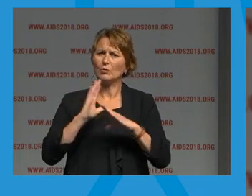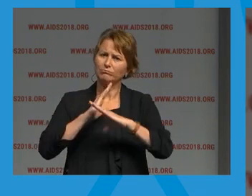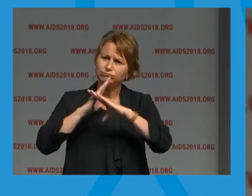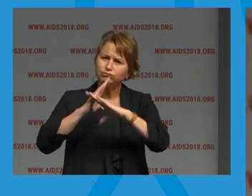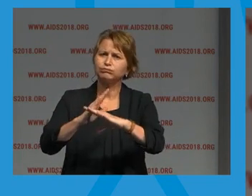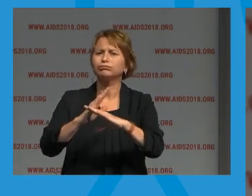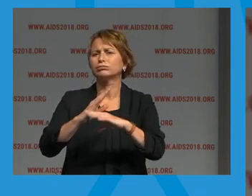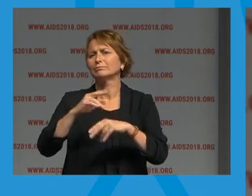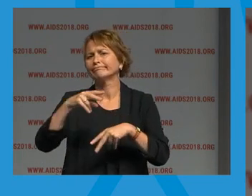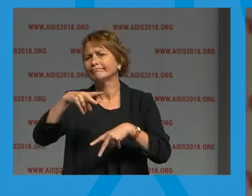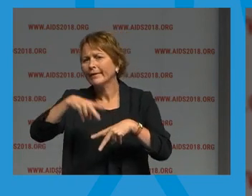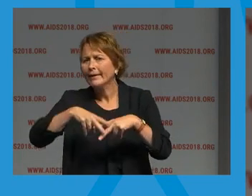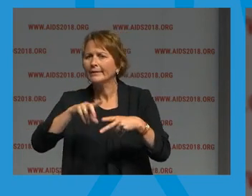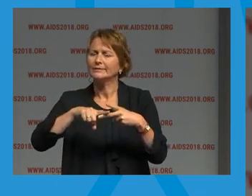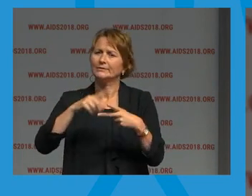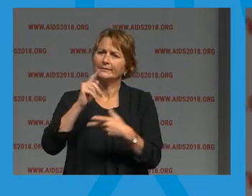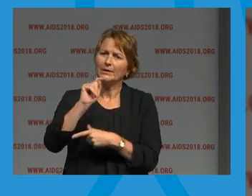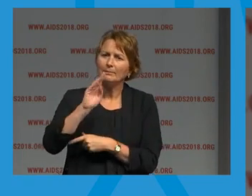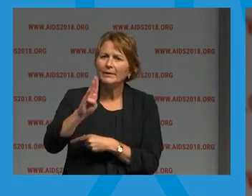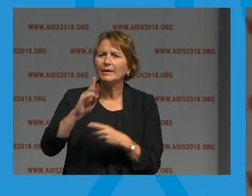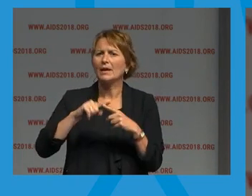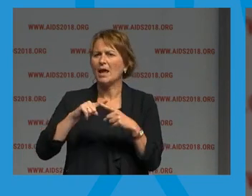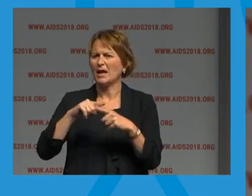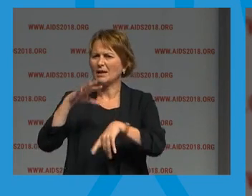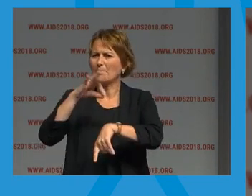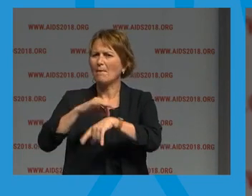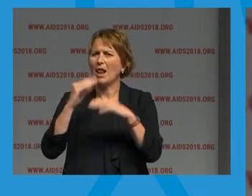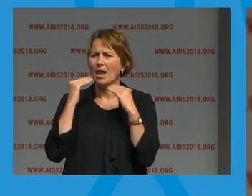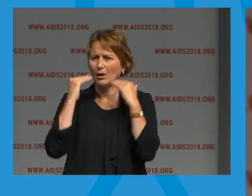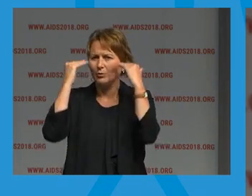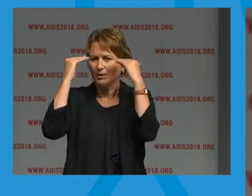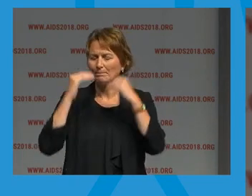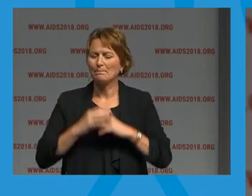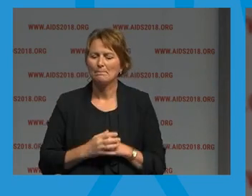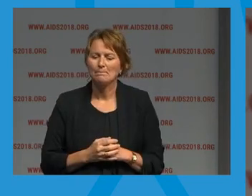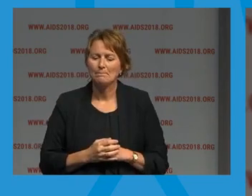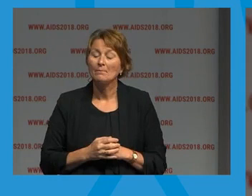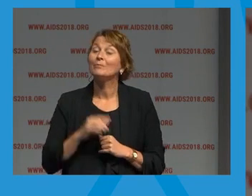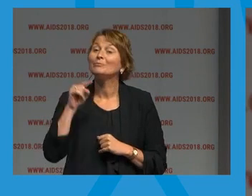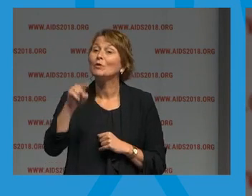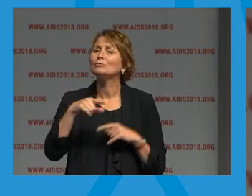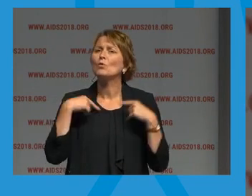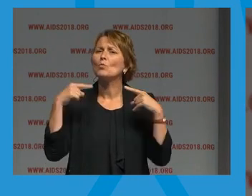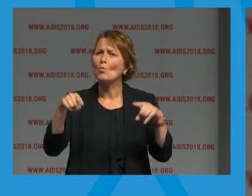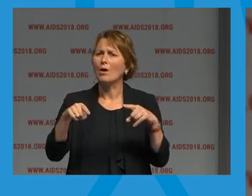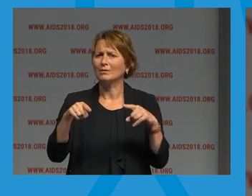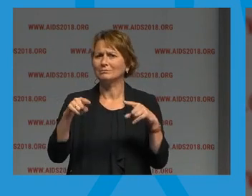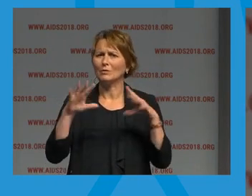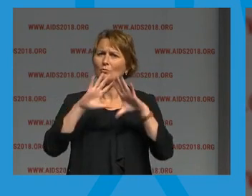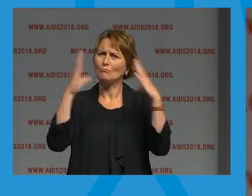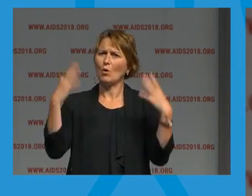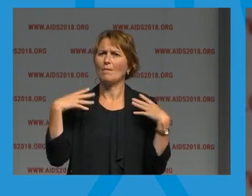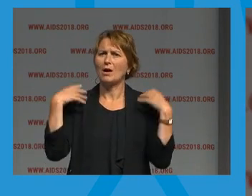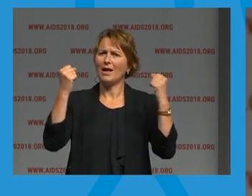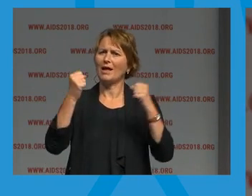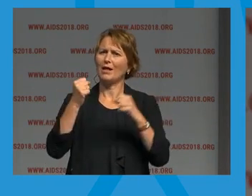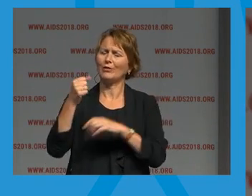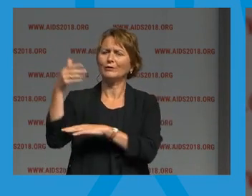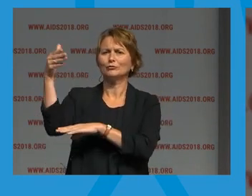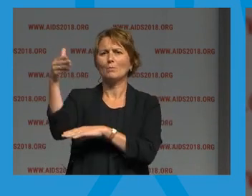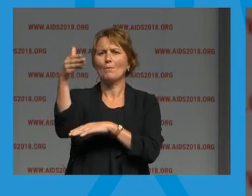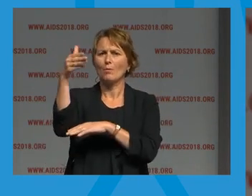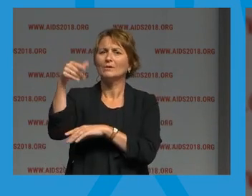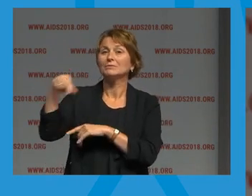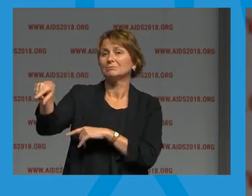and malaria. Serving as the U.S. Special Representative for Global Health Diplomacy, she aligns the U.S. government's diplomacy with